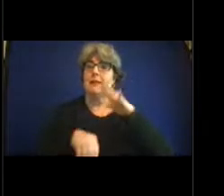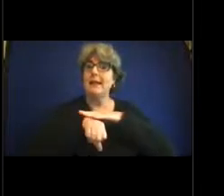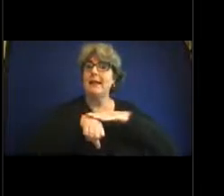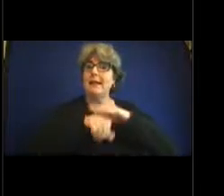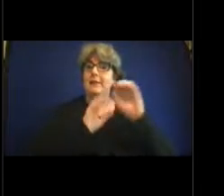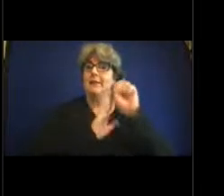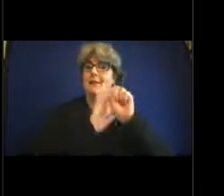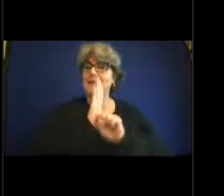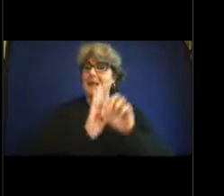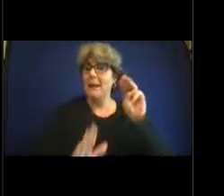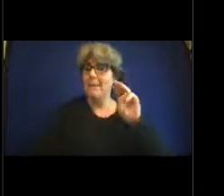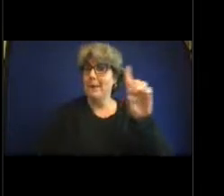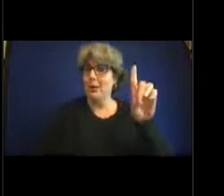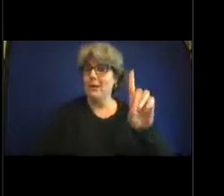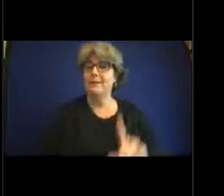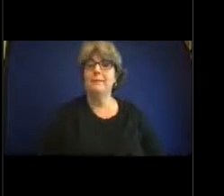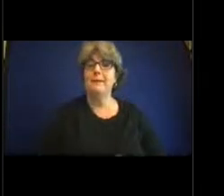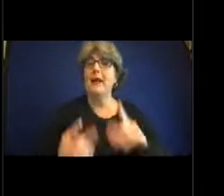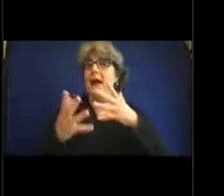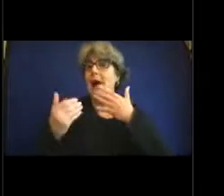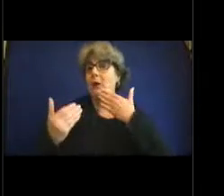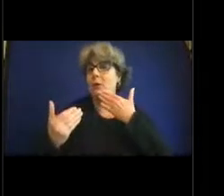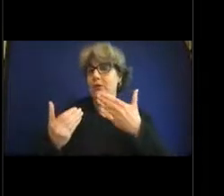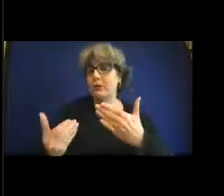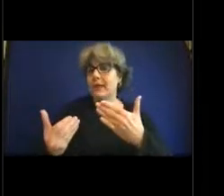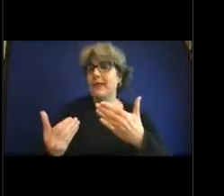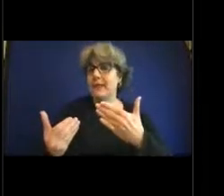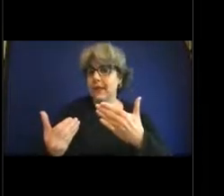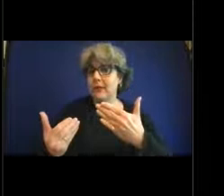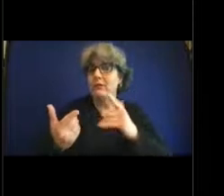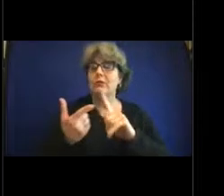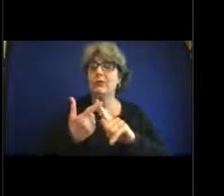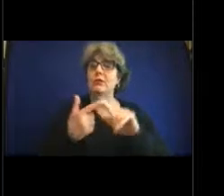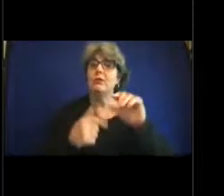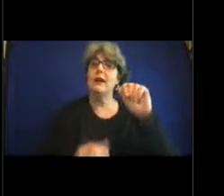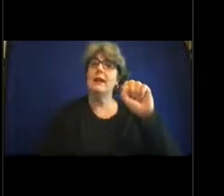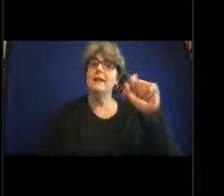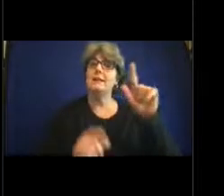Maryland. I also want to extend a thank you to our American